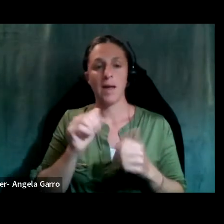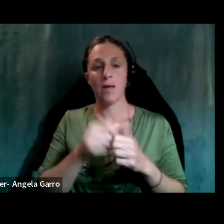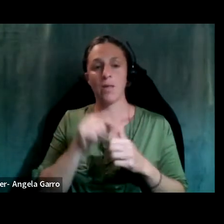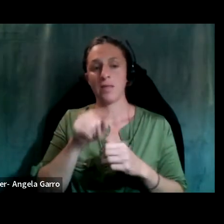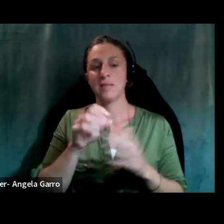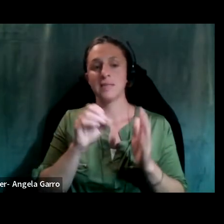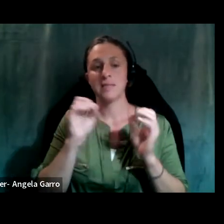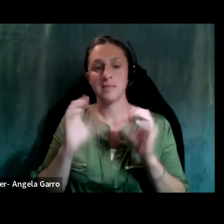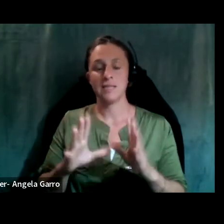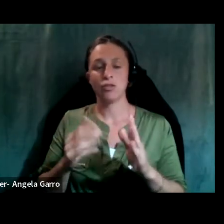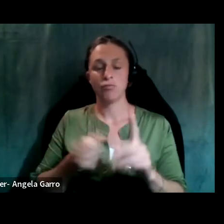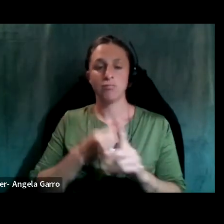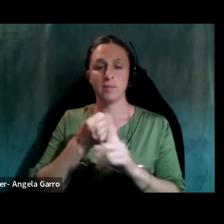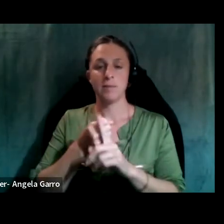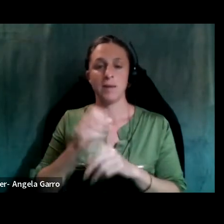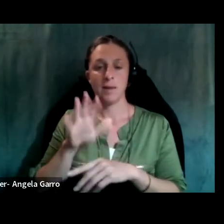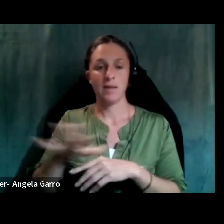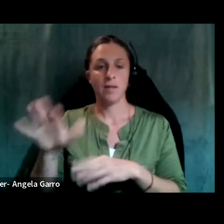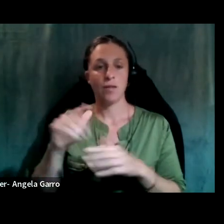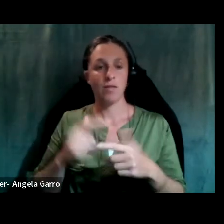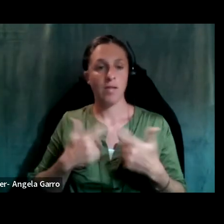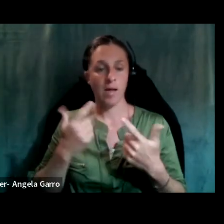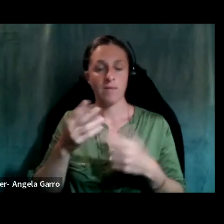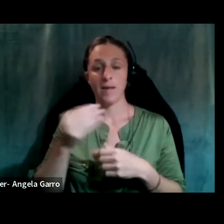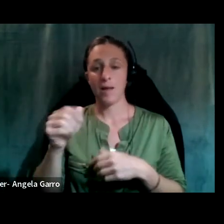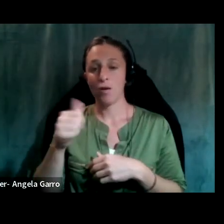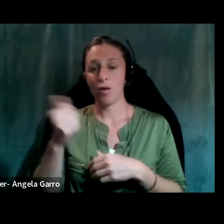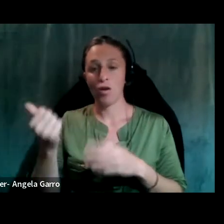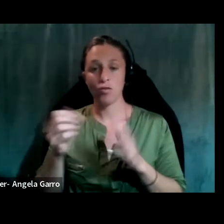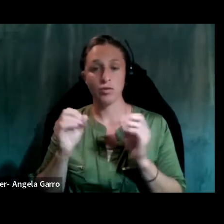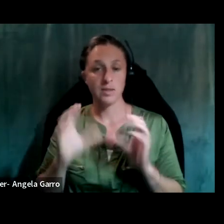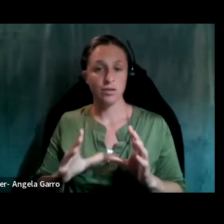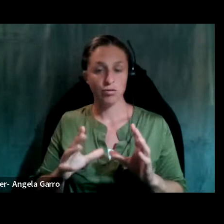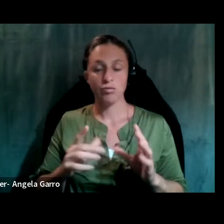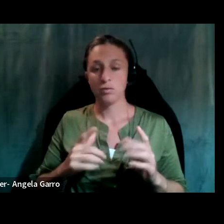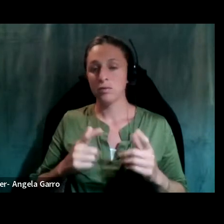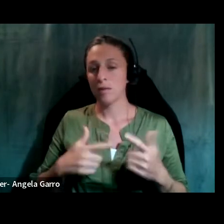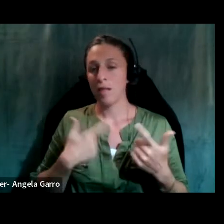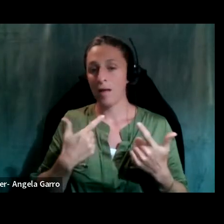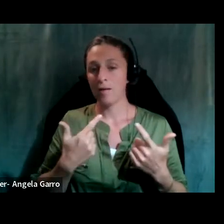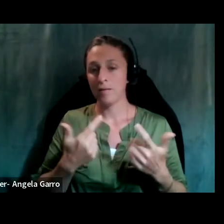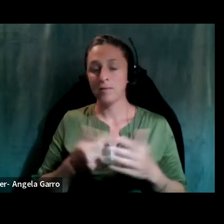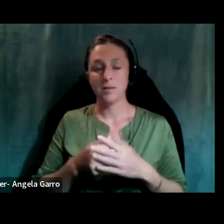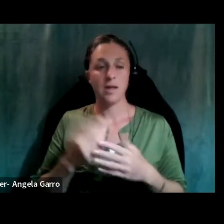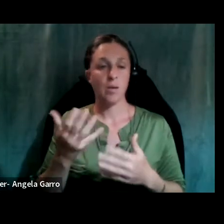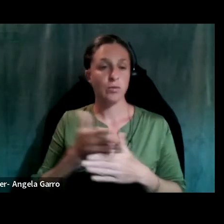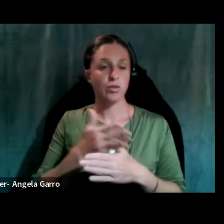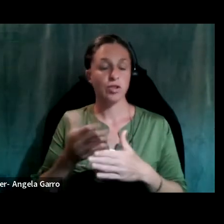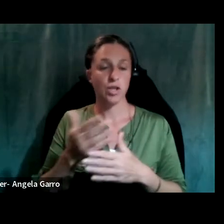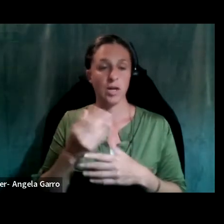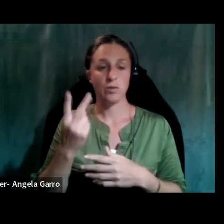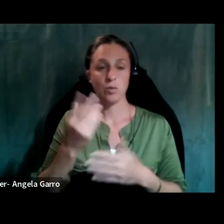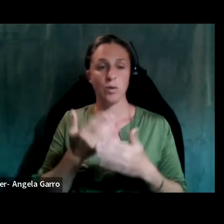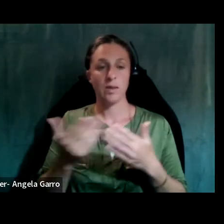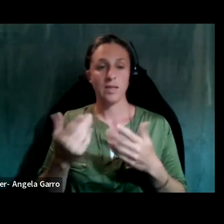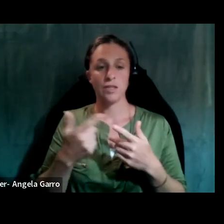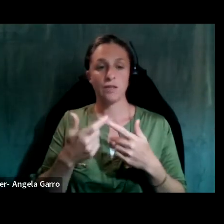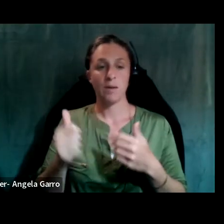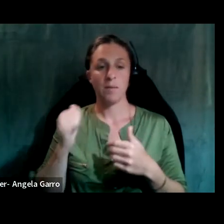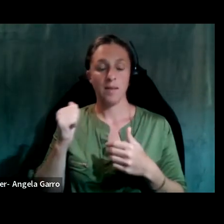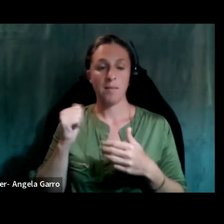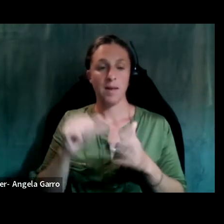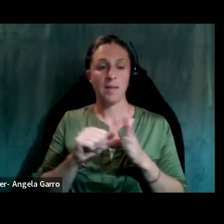other teachers' lives, and as well as the students. I just want to share 2 things from the back of the